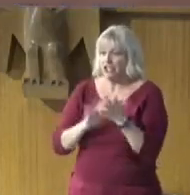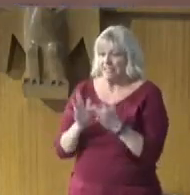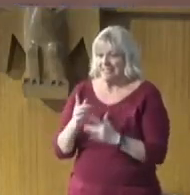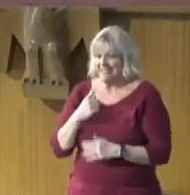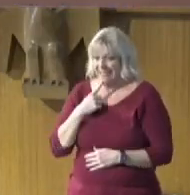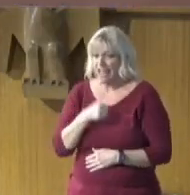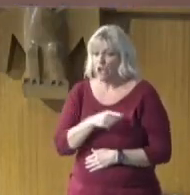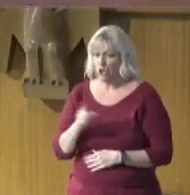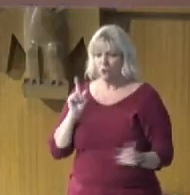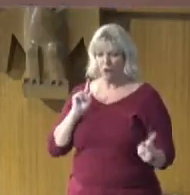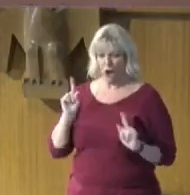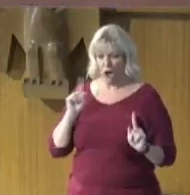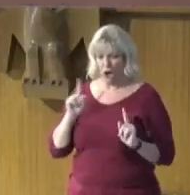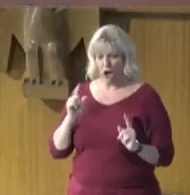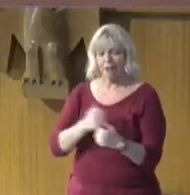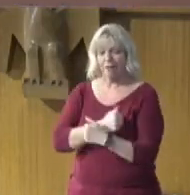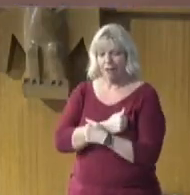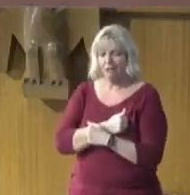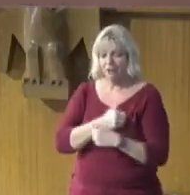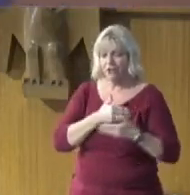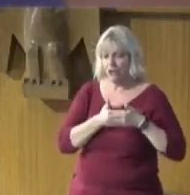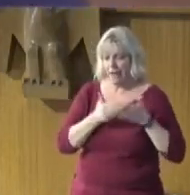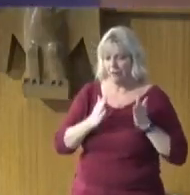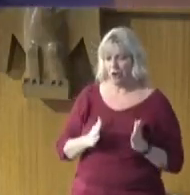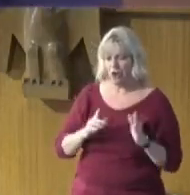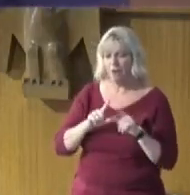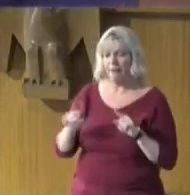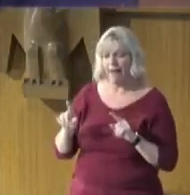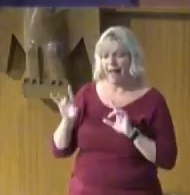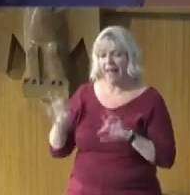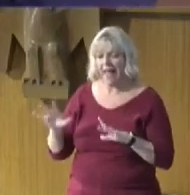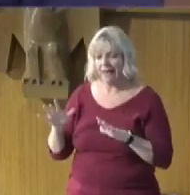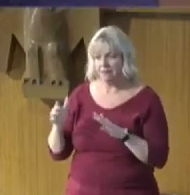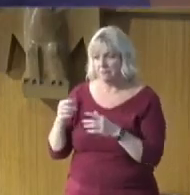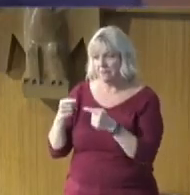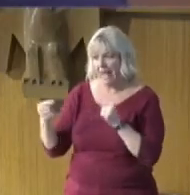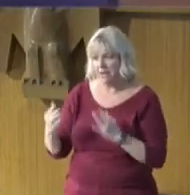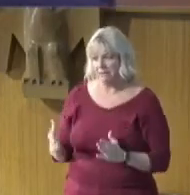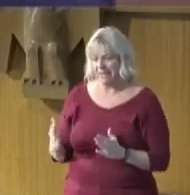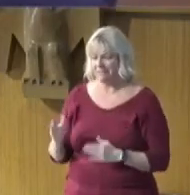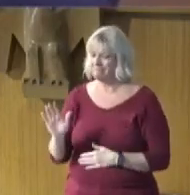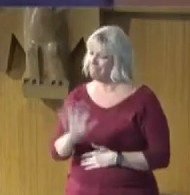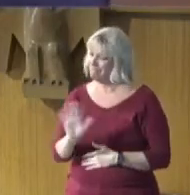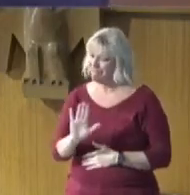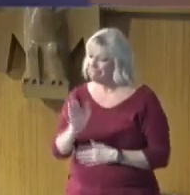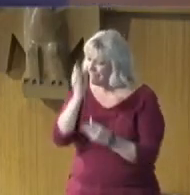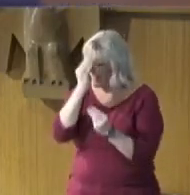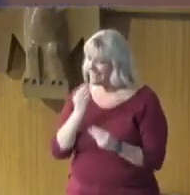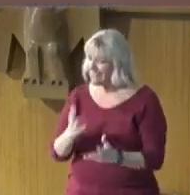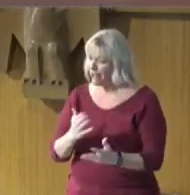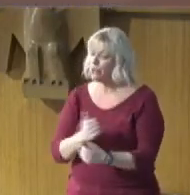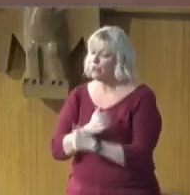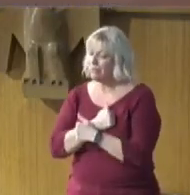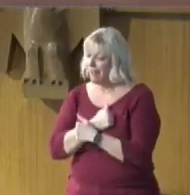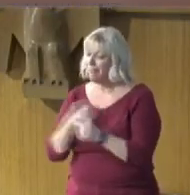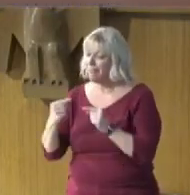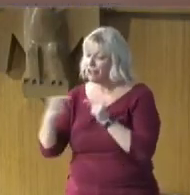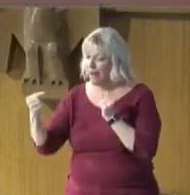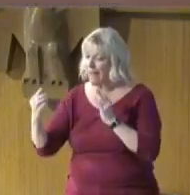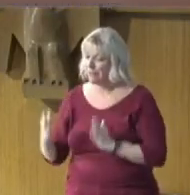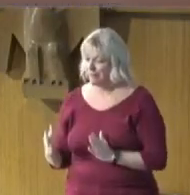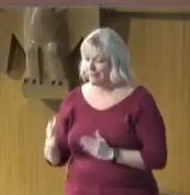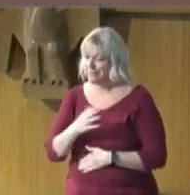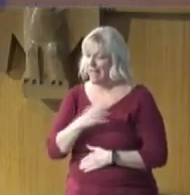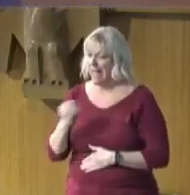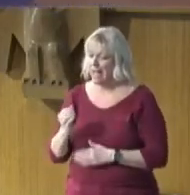it said, love your neighbor, but hate your enemy. But I tell you, love your enemies and pray